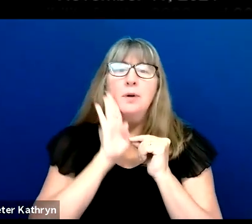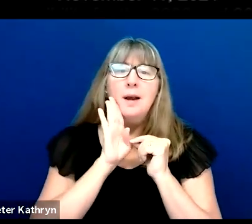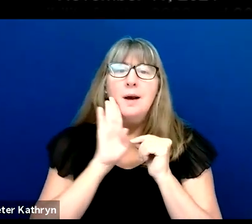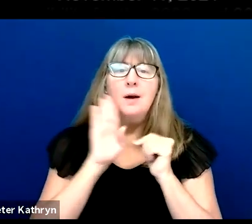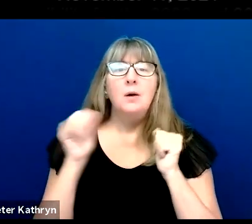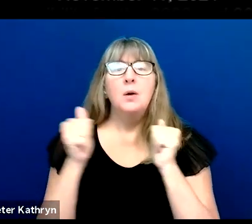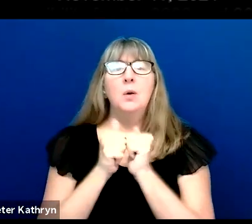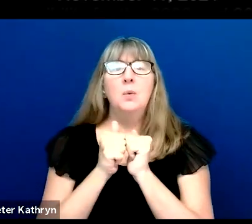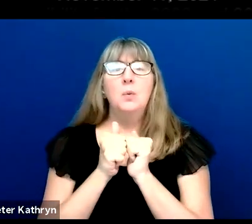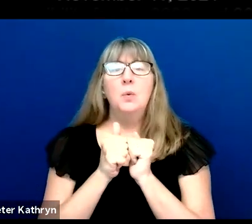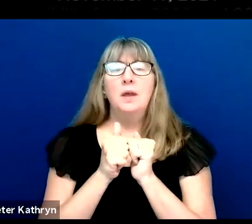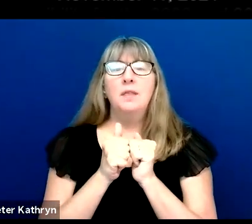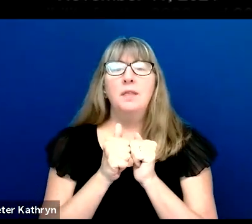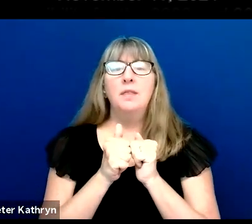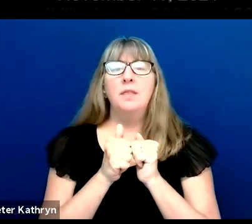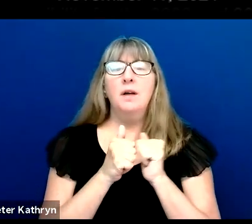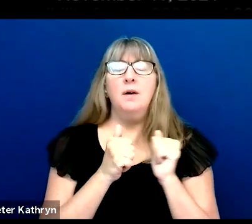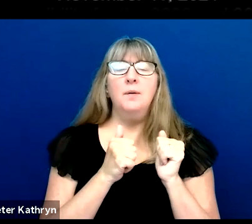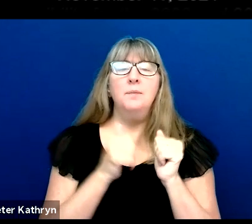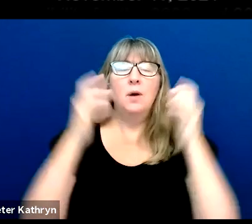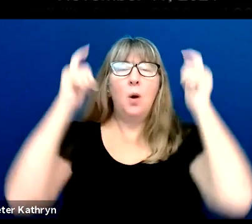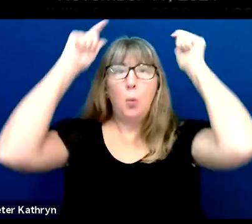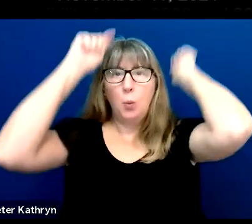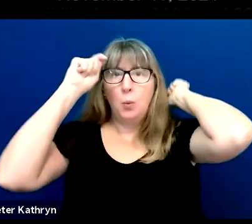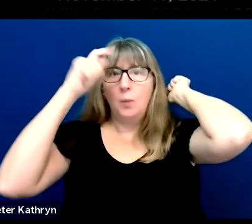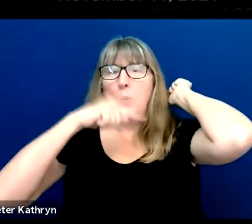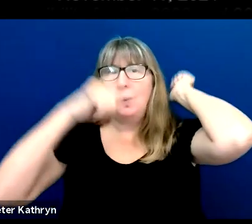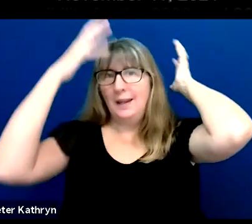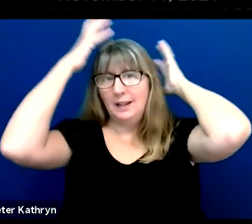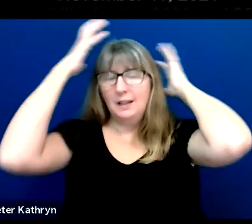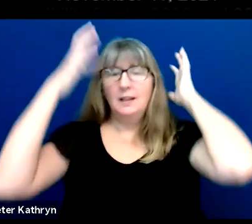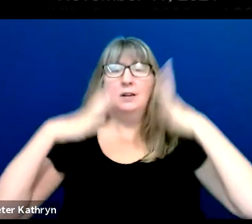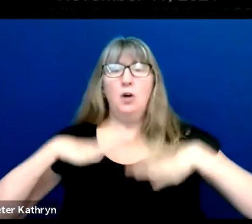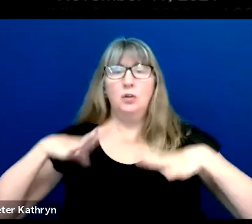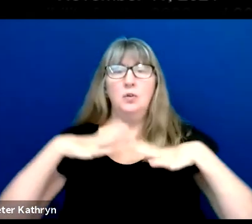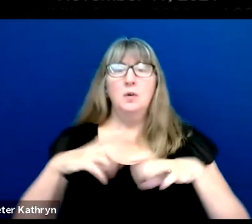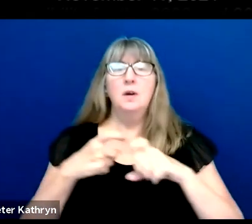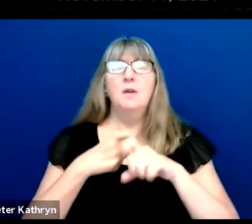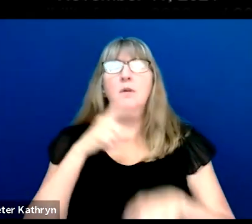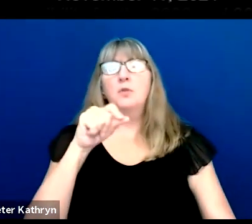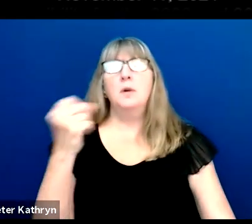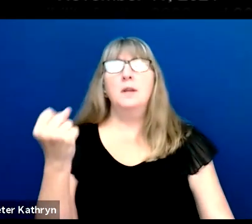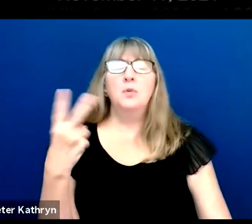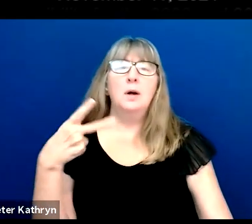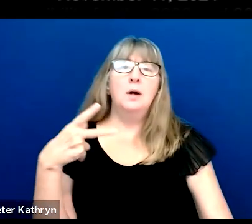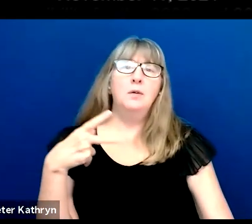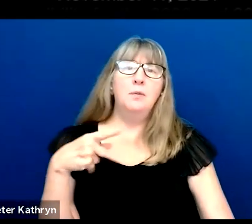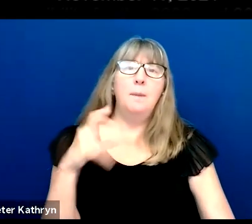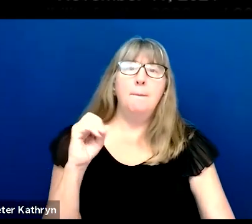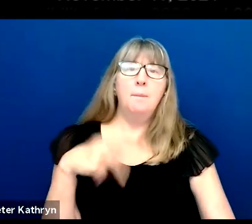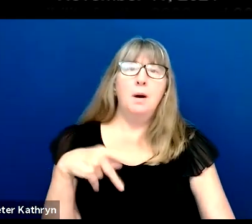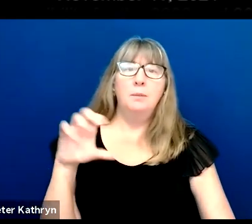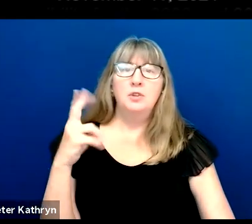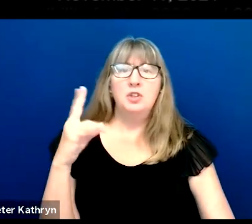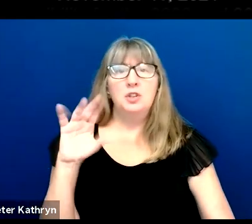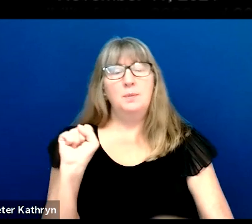a colored face, a wig, a costume. And this is from a 2012 Pop Chips ad, widely condemned for